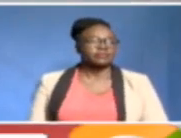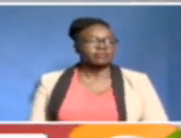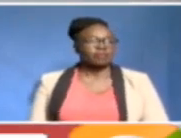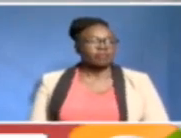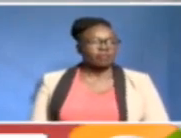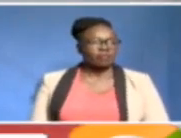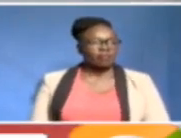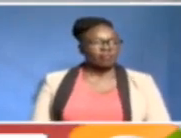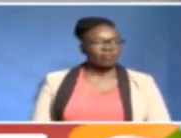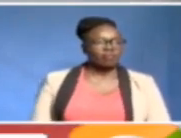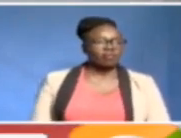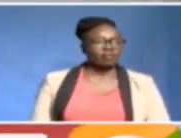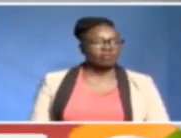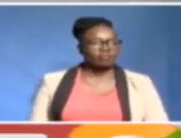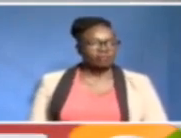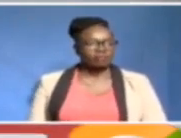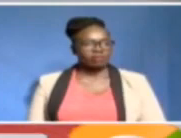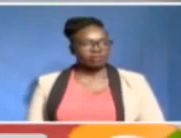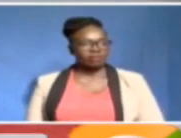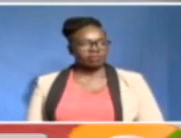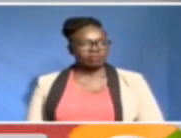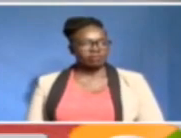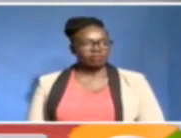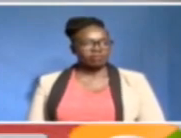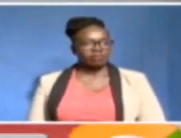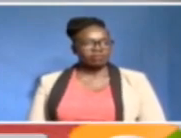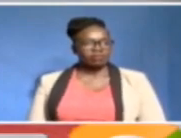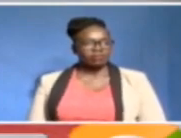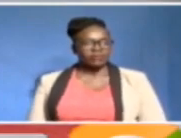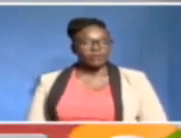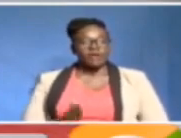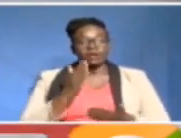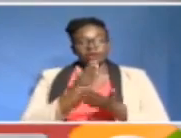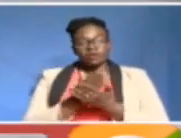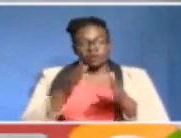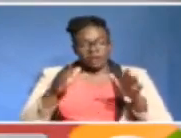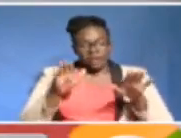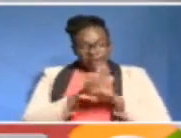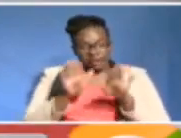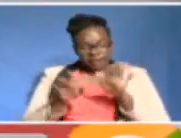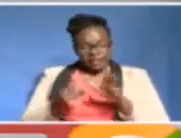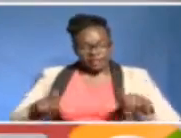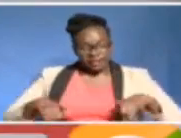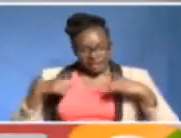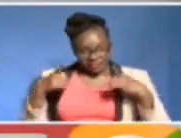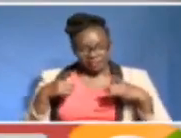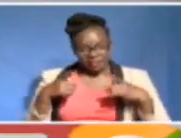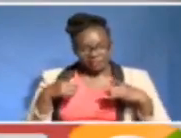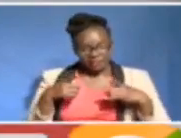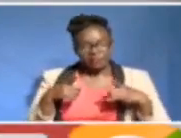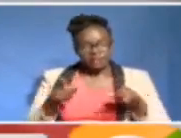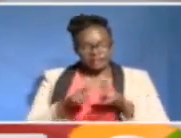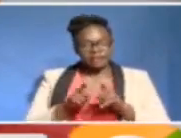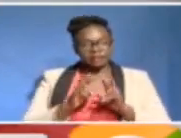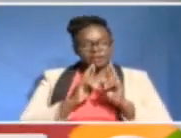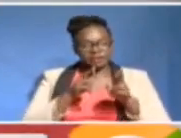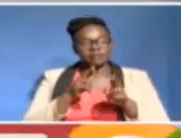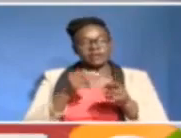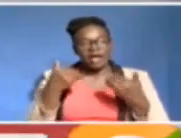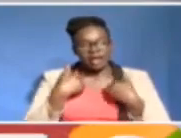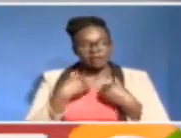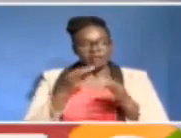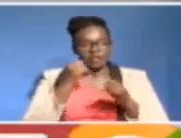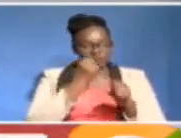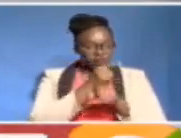But I have to just say, this is it. Everything in life has a repercussion. You'll be told, if you do this, this would